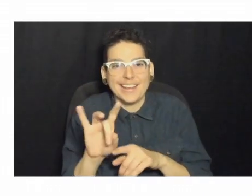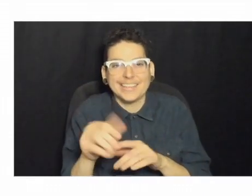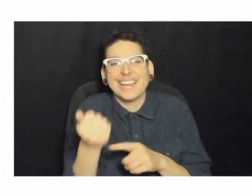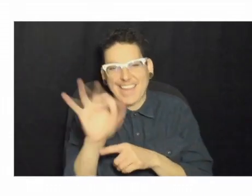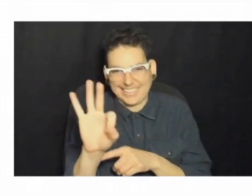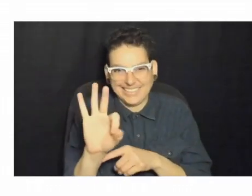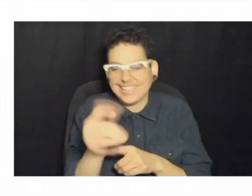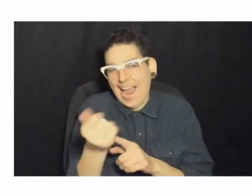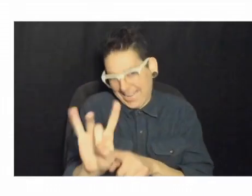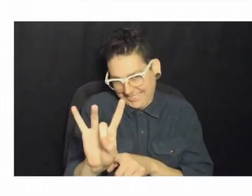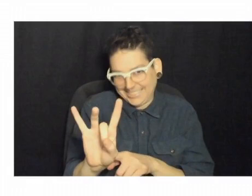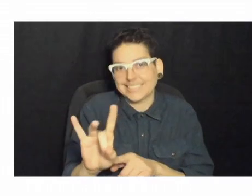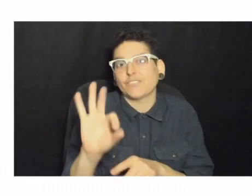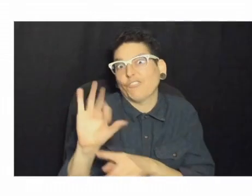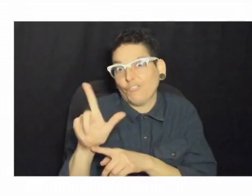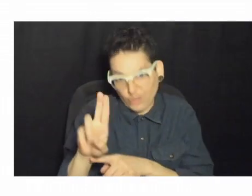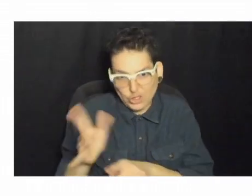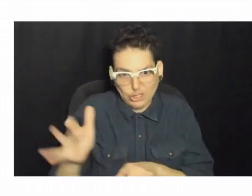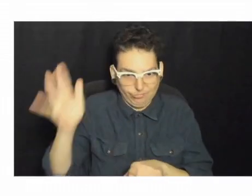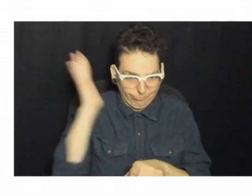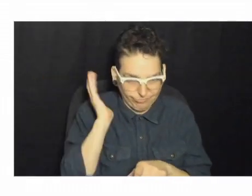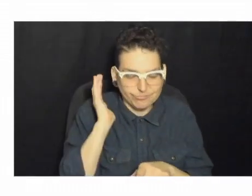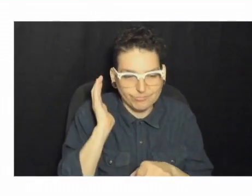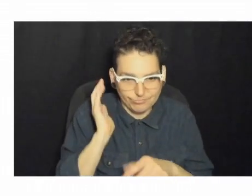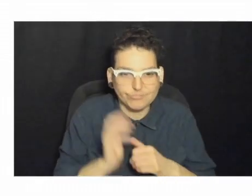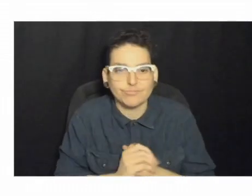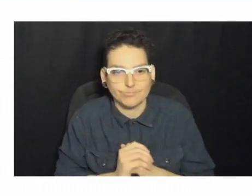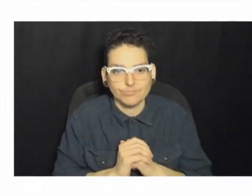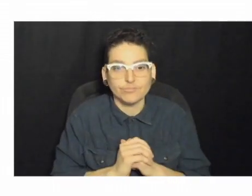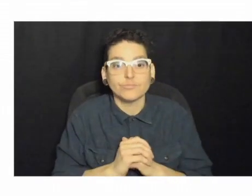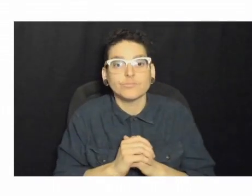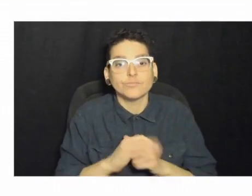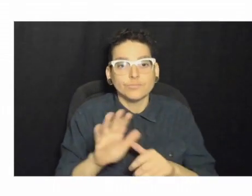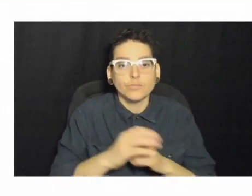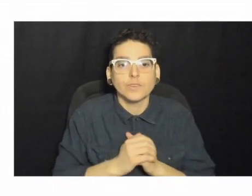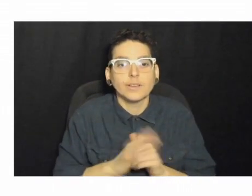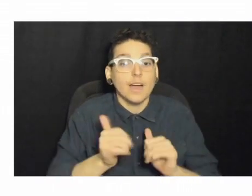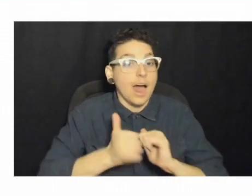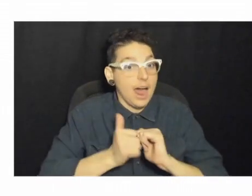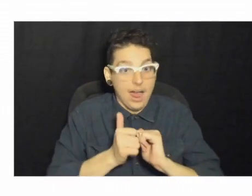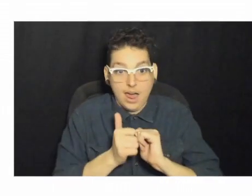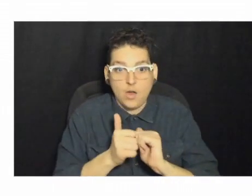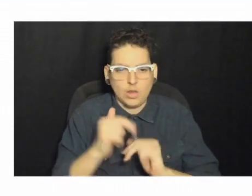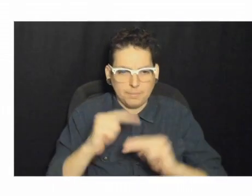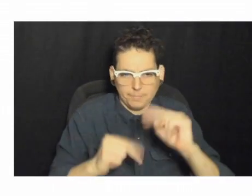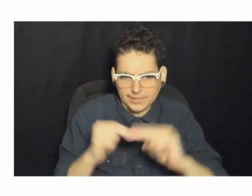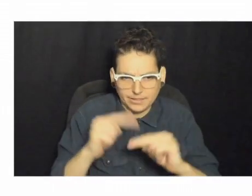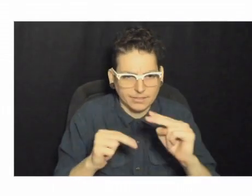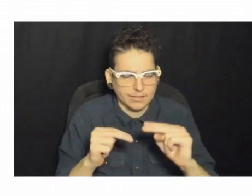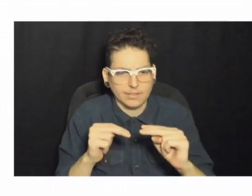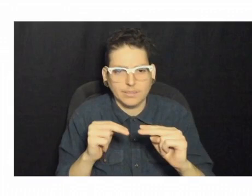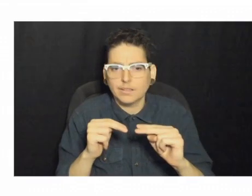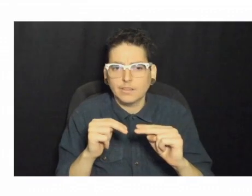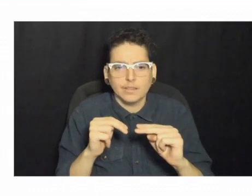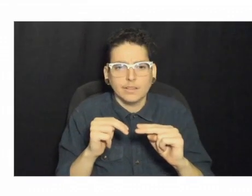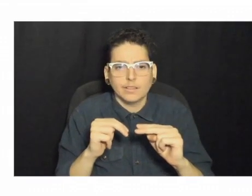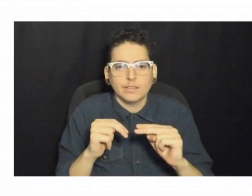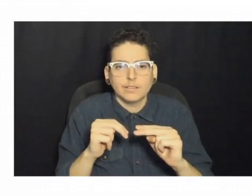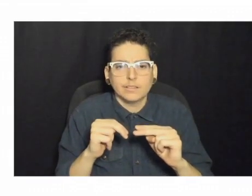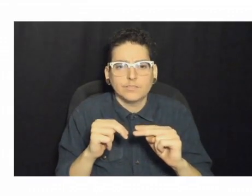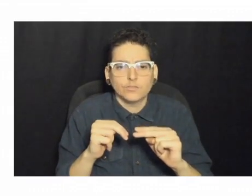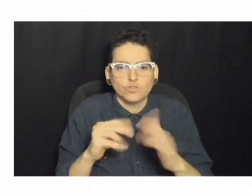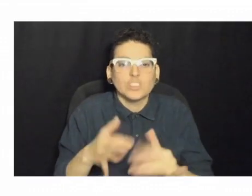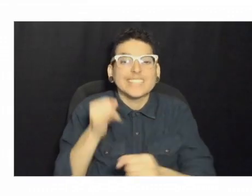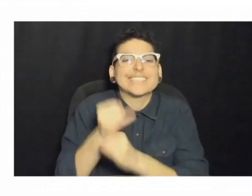So how can we build institutions that and long-term initiatives that